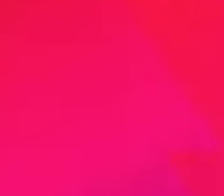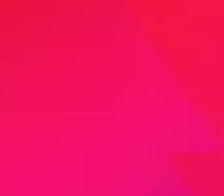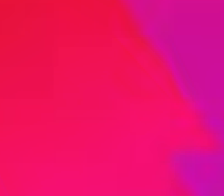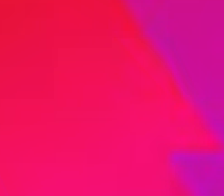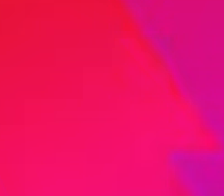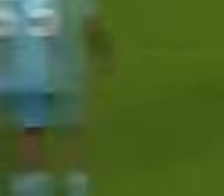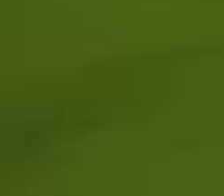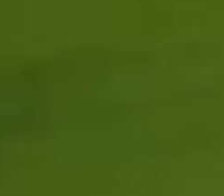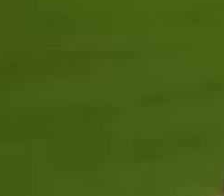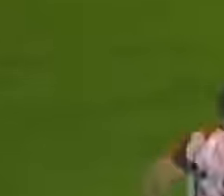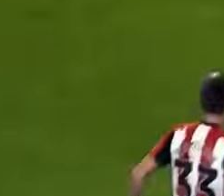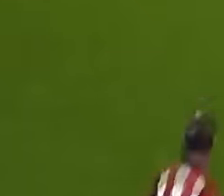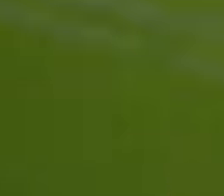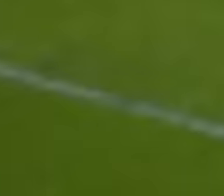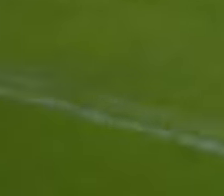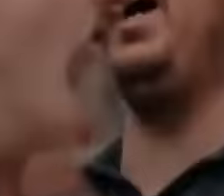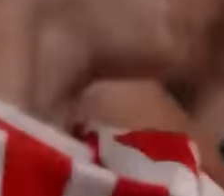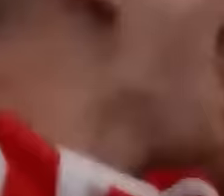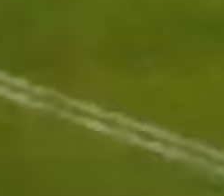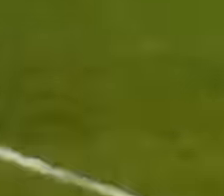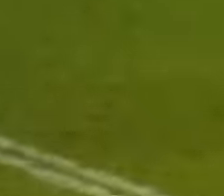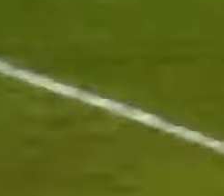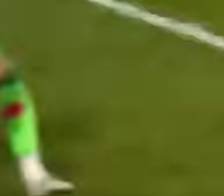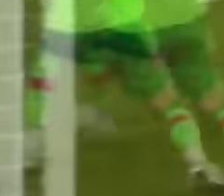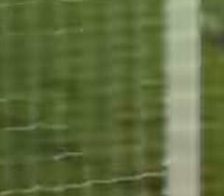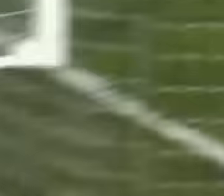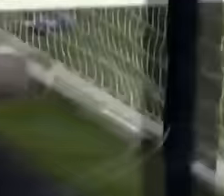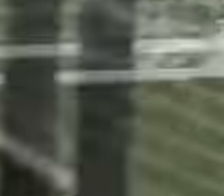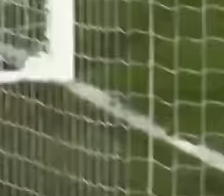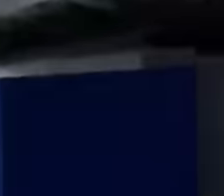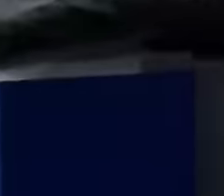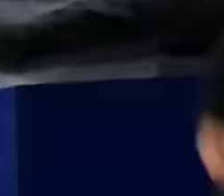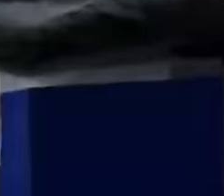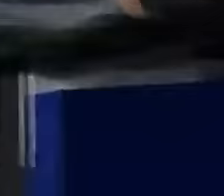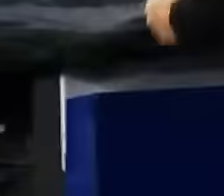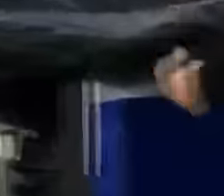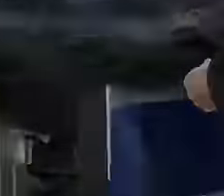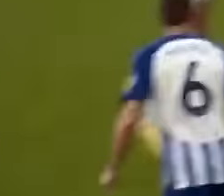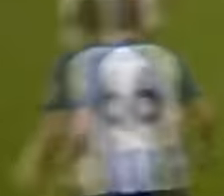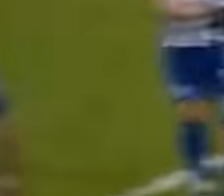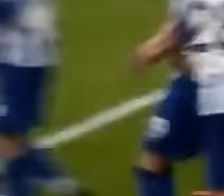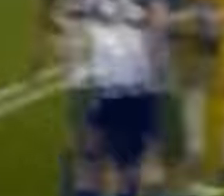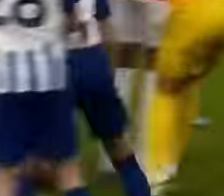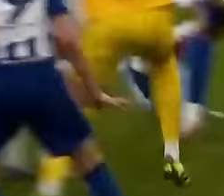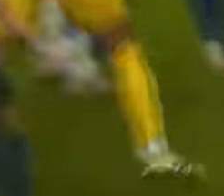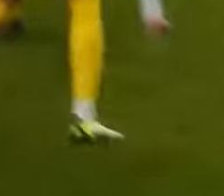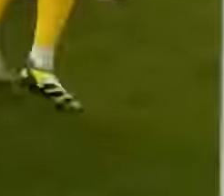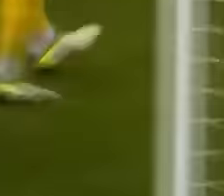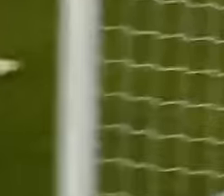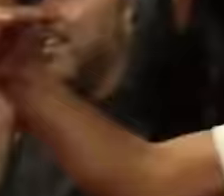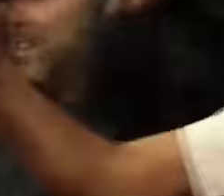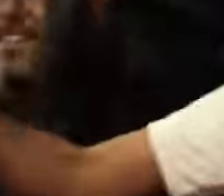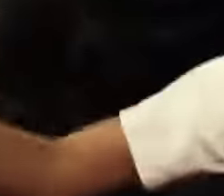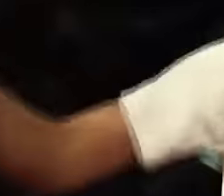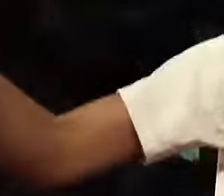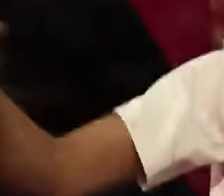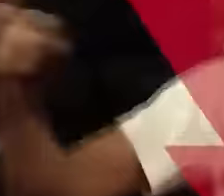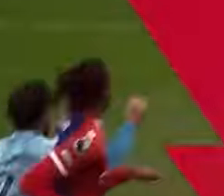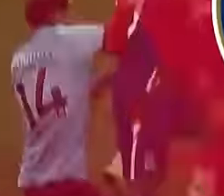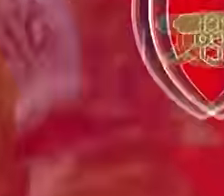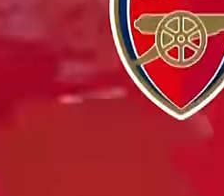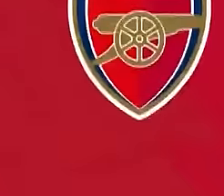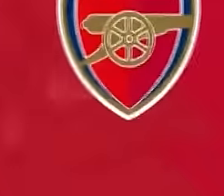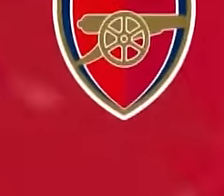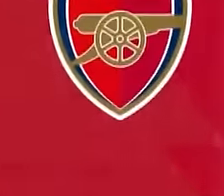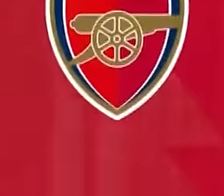It's another action-packed Premier League weekend on CSport. This Saturday, kickoff begins at the Emirates, where